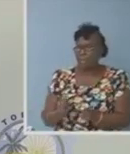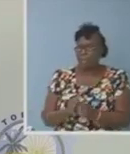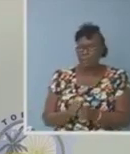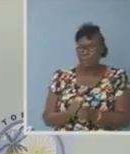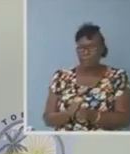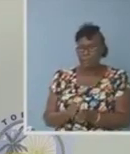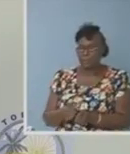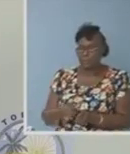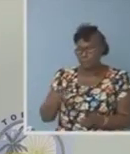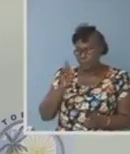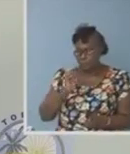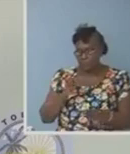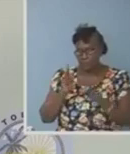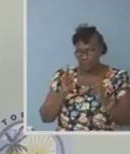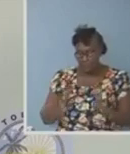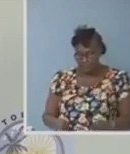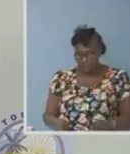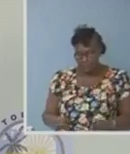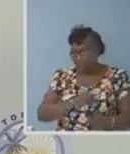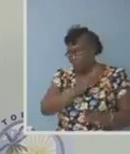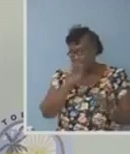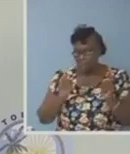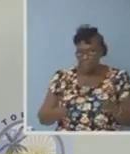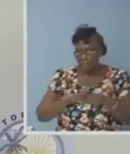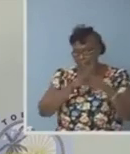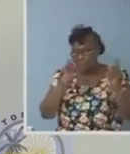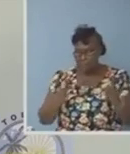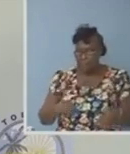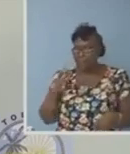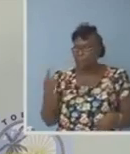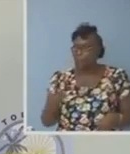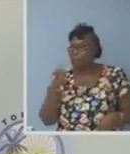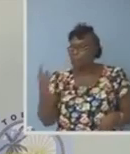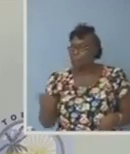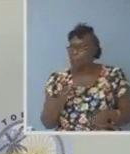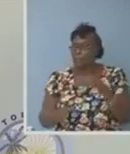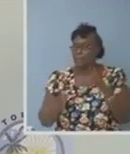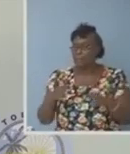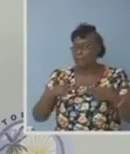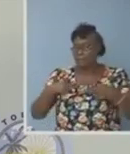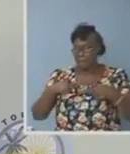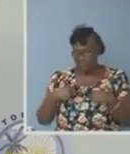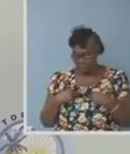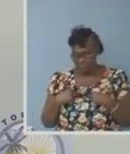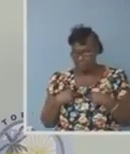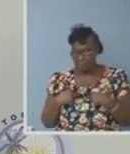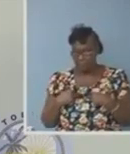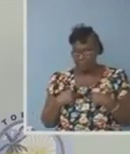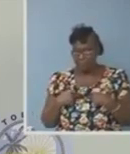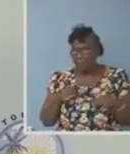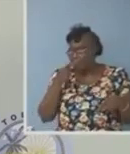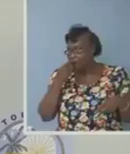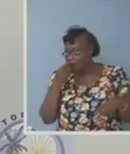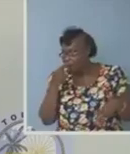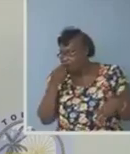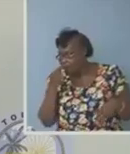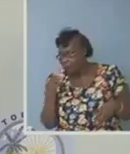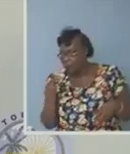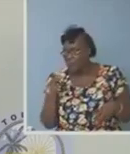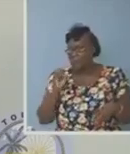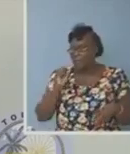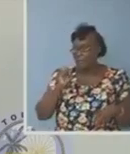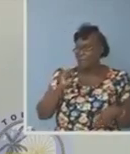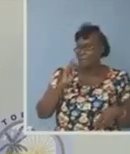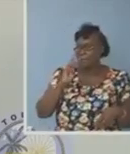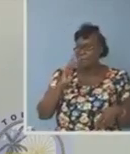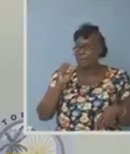persons who are tested, they are tested only if they exhibit symptoms. We have adequate swabs to test.